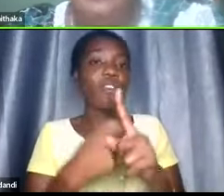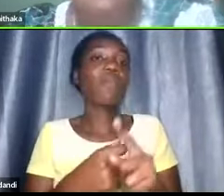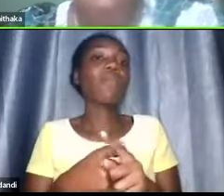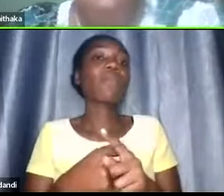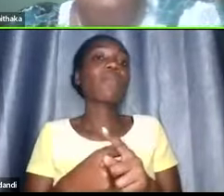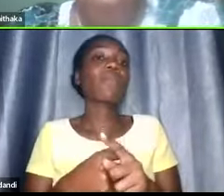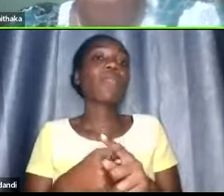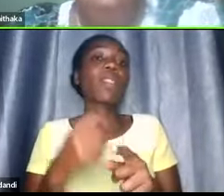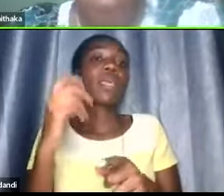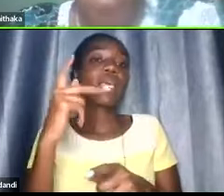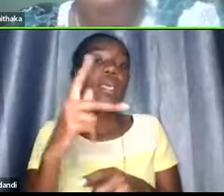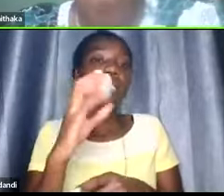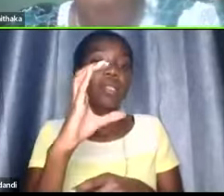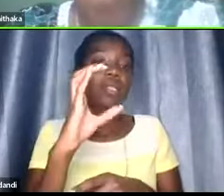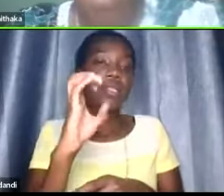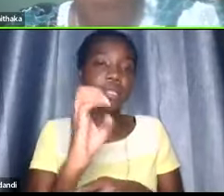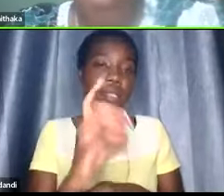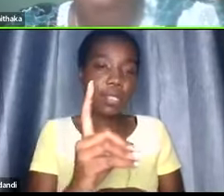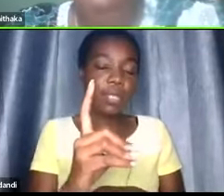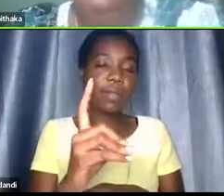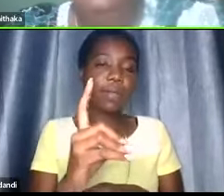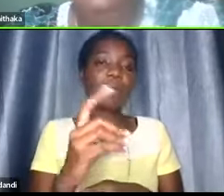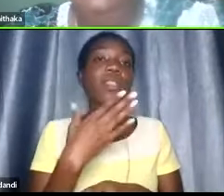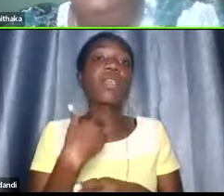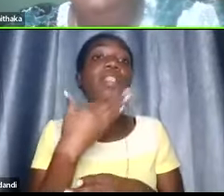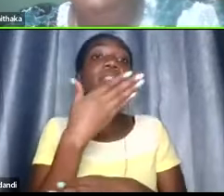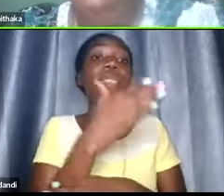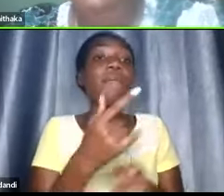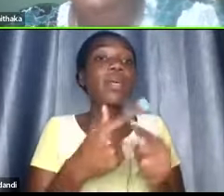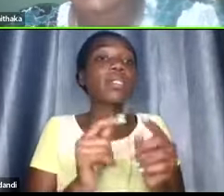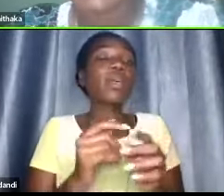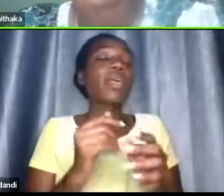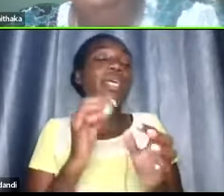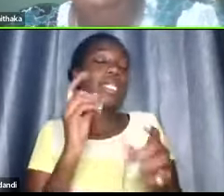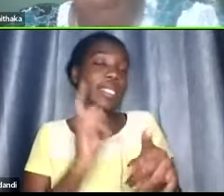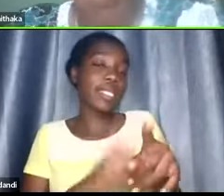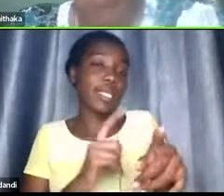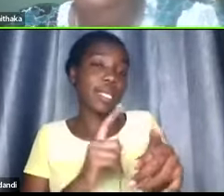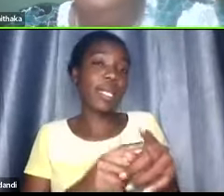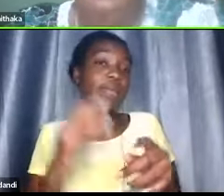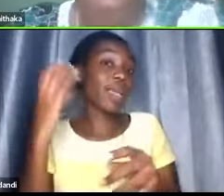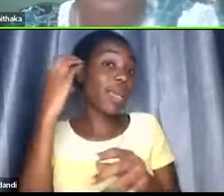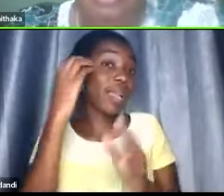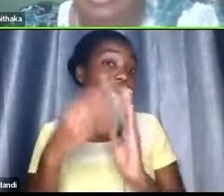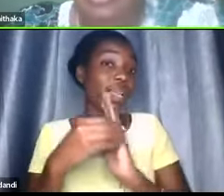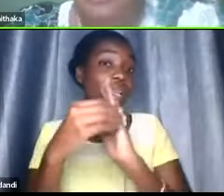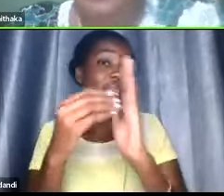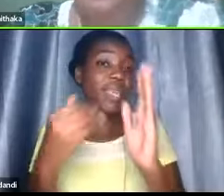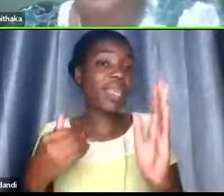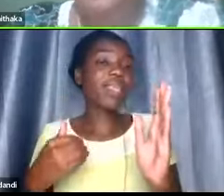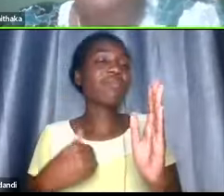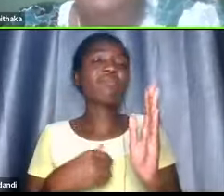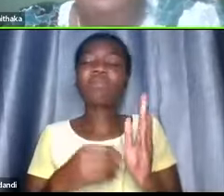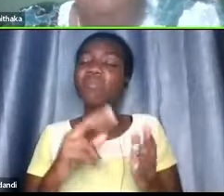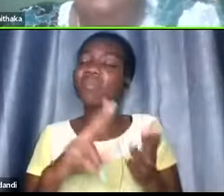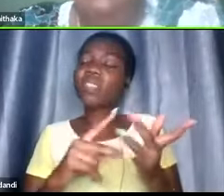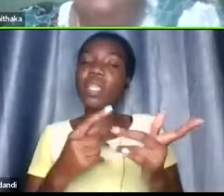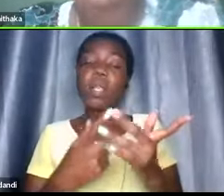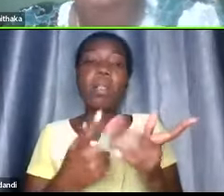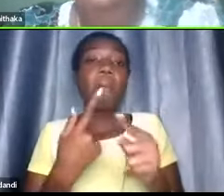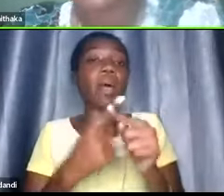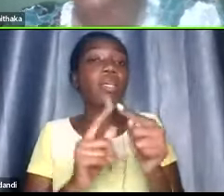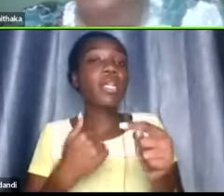here. And when it comes to CBC, career guidance has actually been really entrenched. So is the